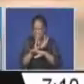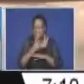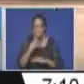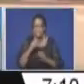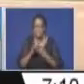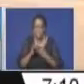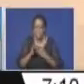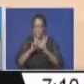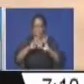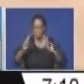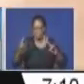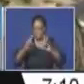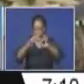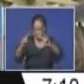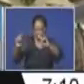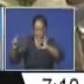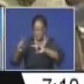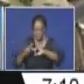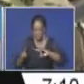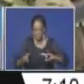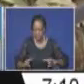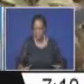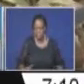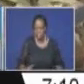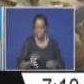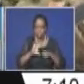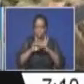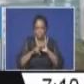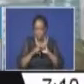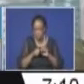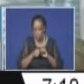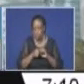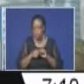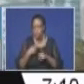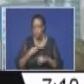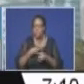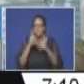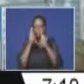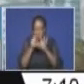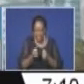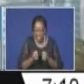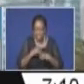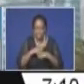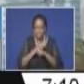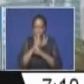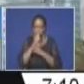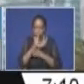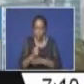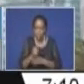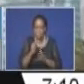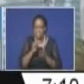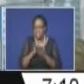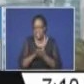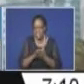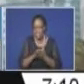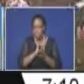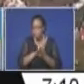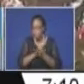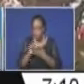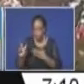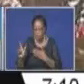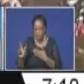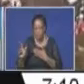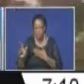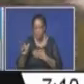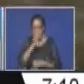there's different capacity at the major facilities, and we're trying to strengthen the capacity in other hubs.